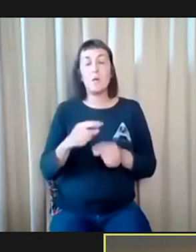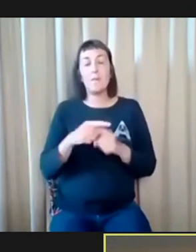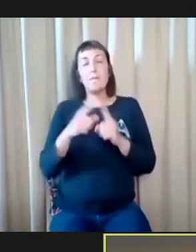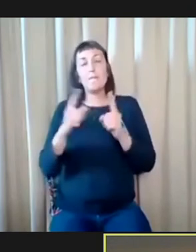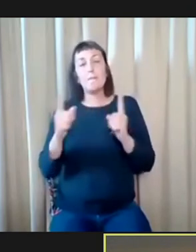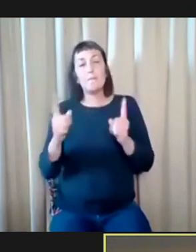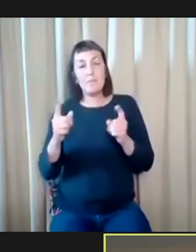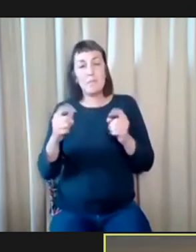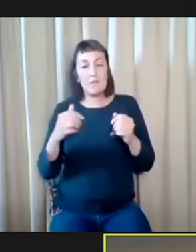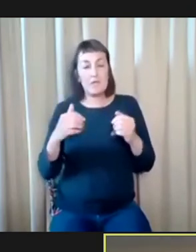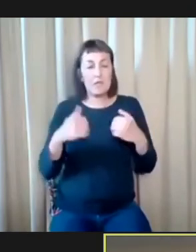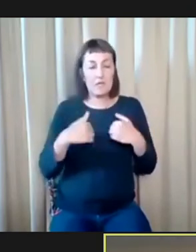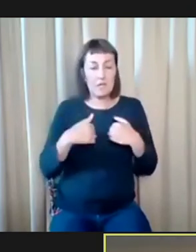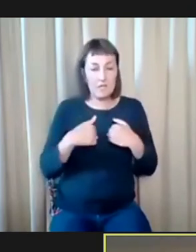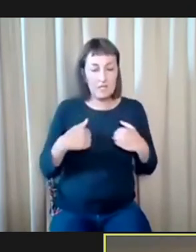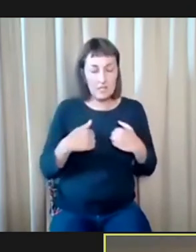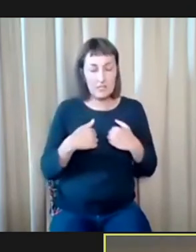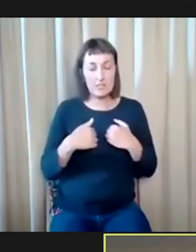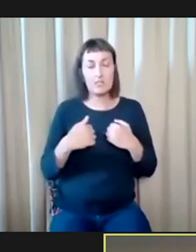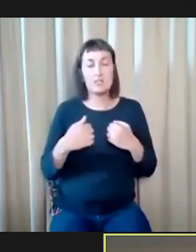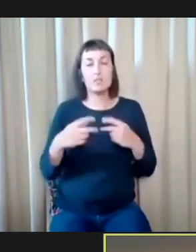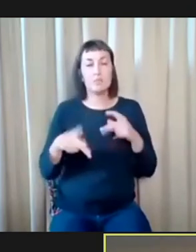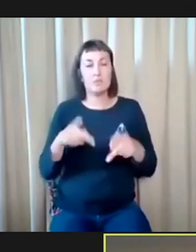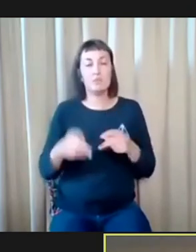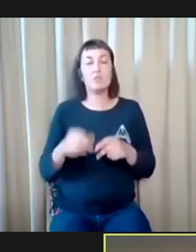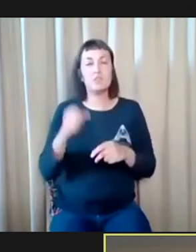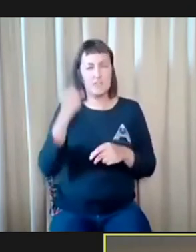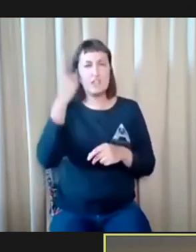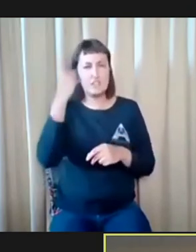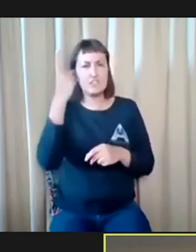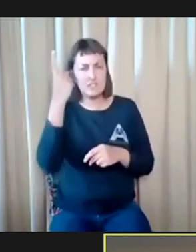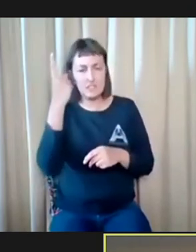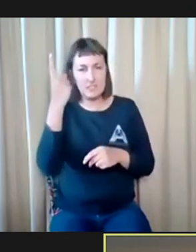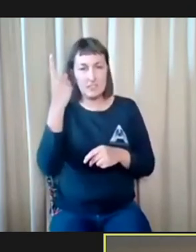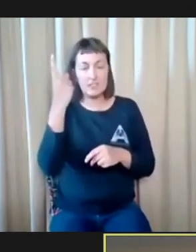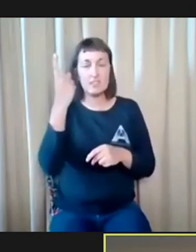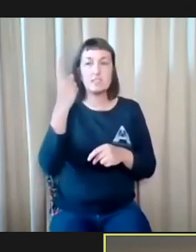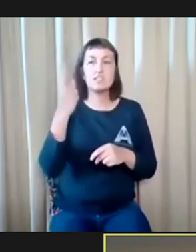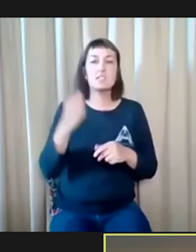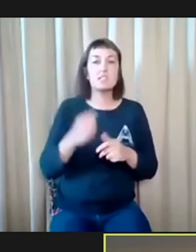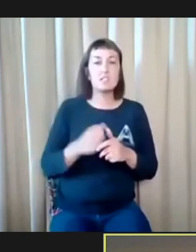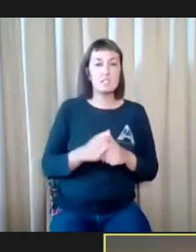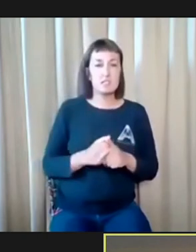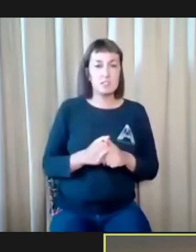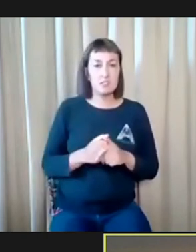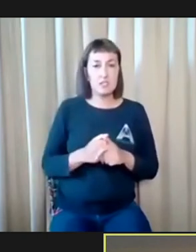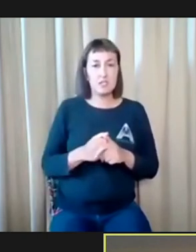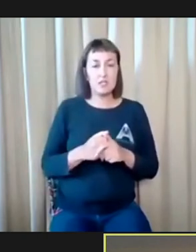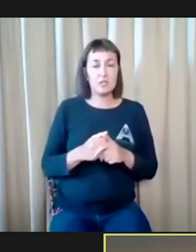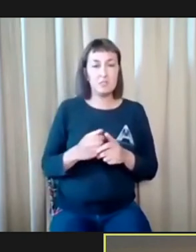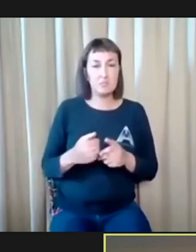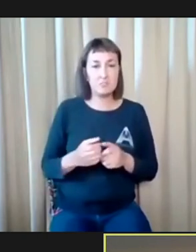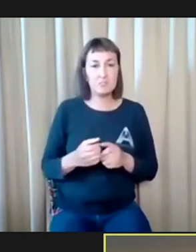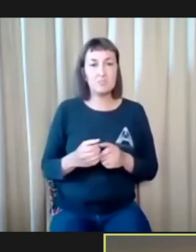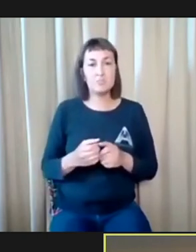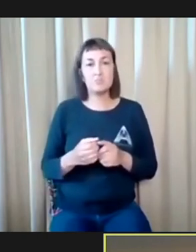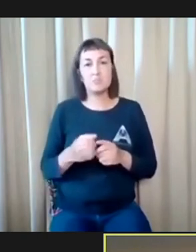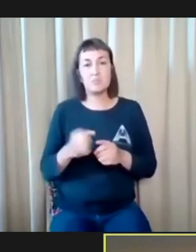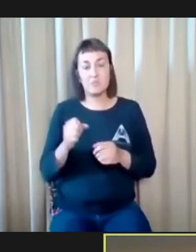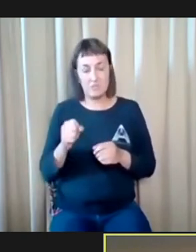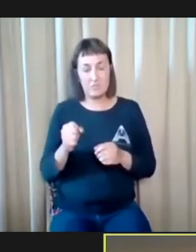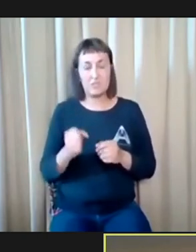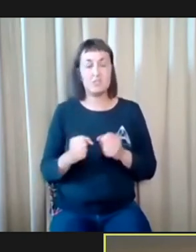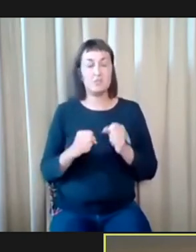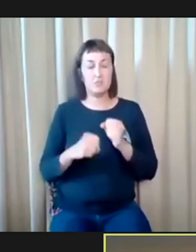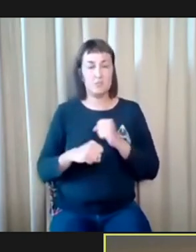already the importance of these native carnivores like coyotes and wolves, and the importance of protecting them from cruelty.